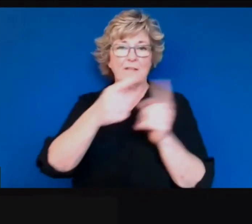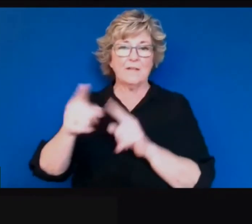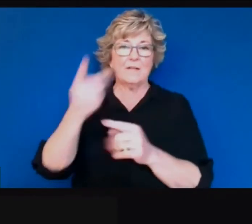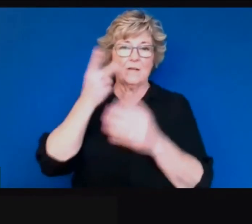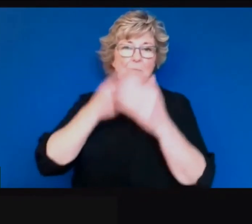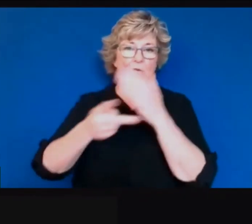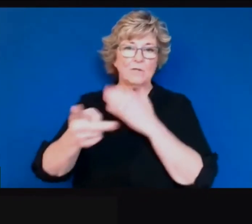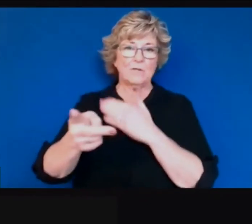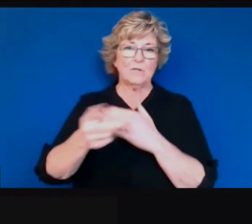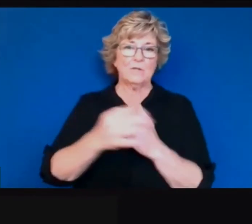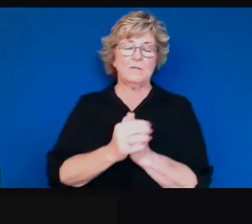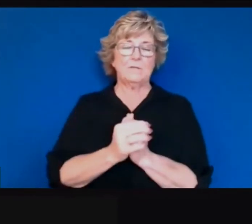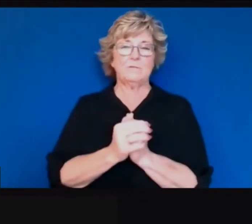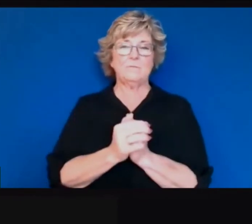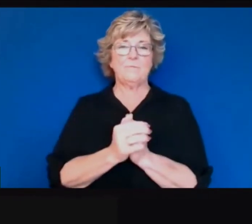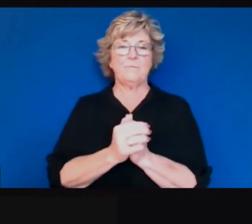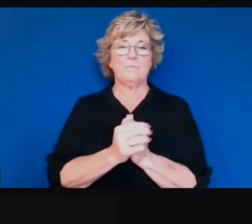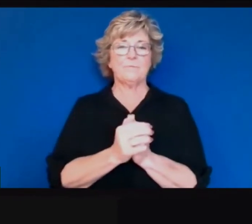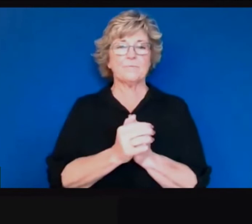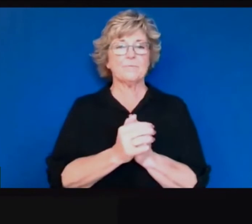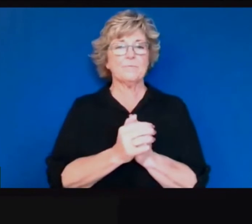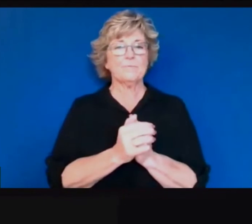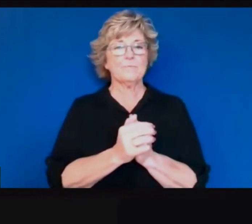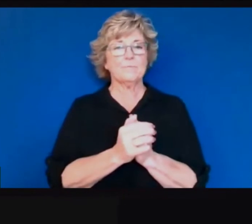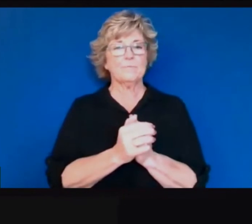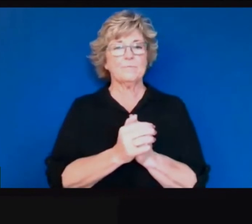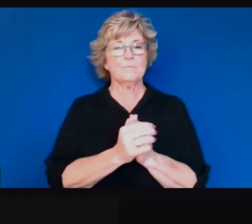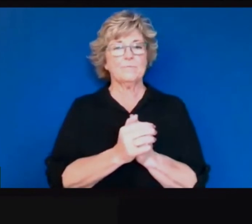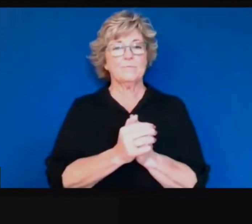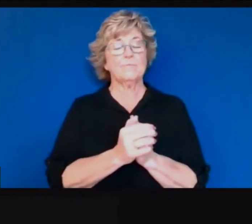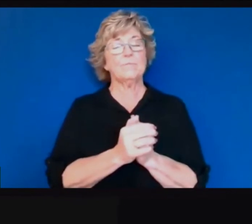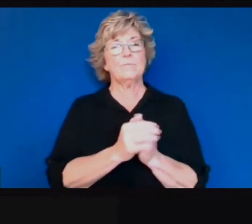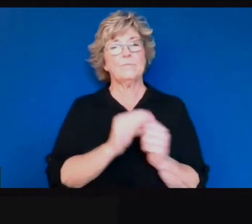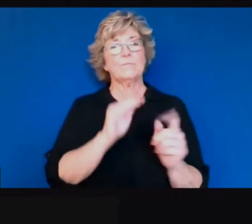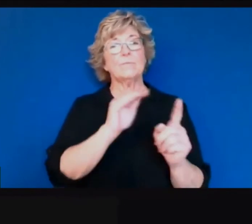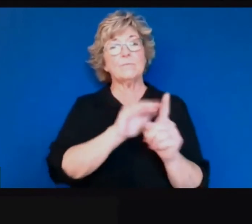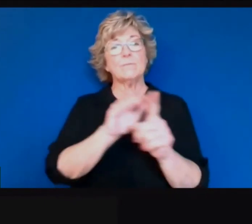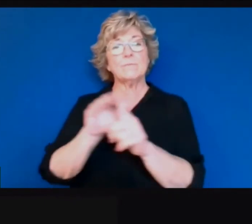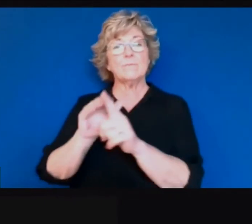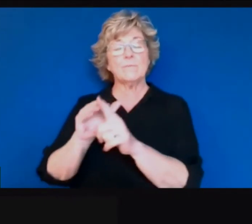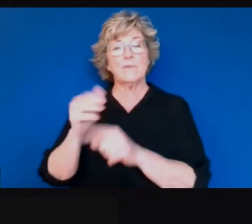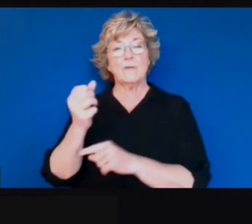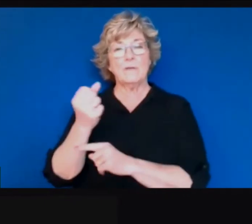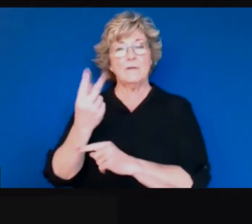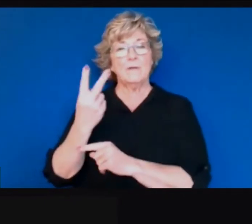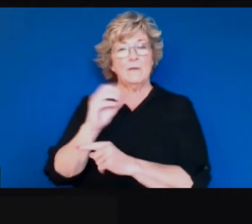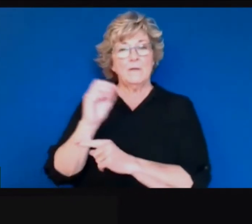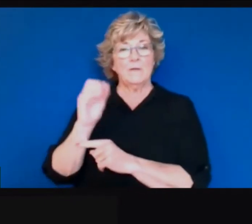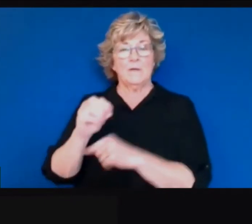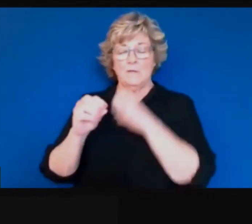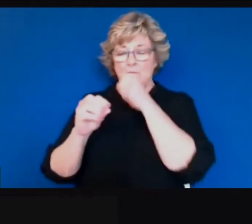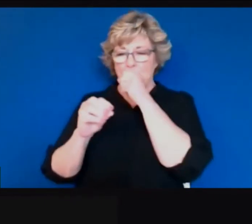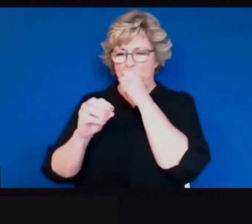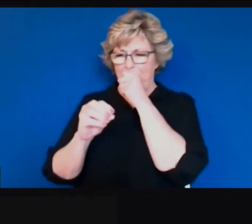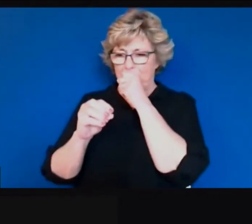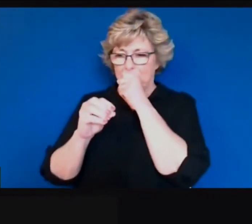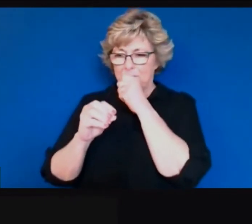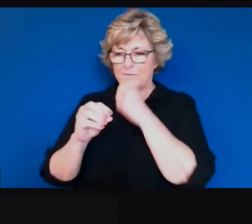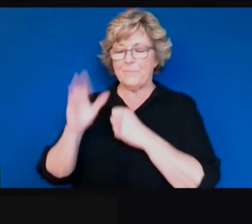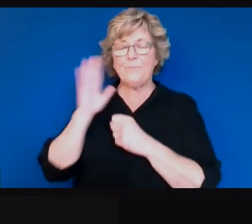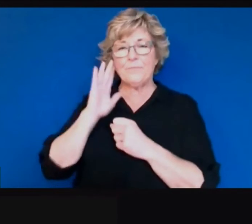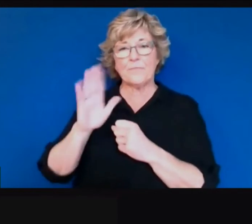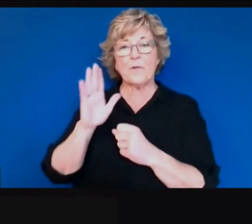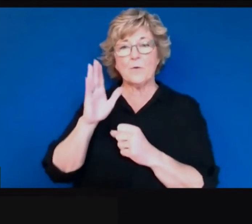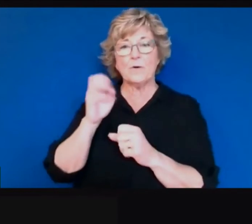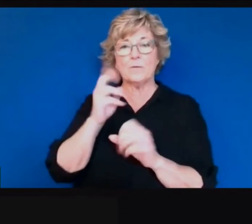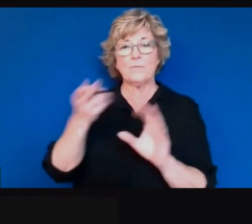projections. Simply put, and to remind people, we believe that 12% of today's cases will be